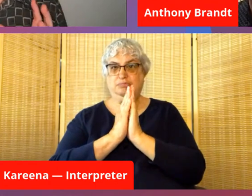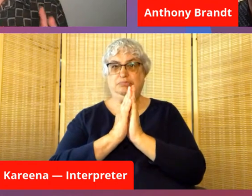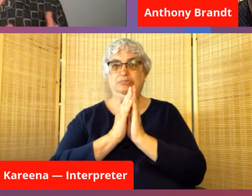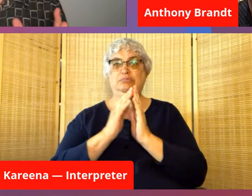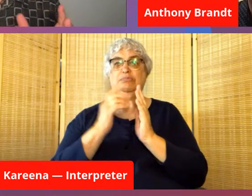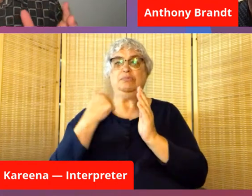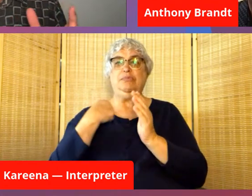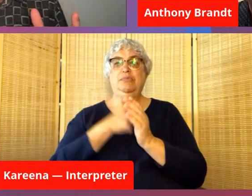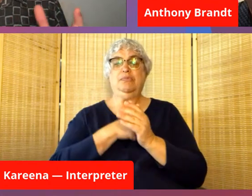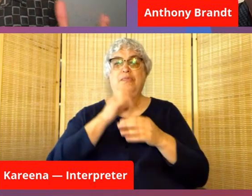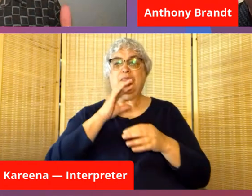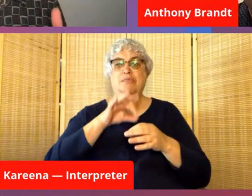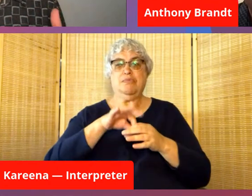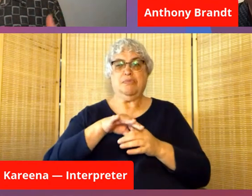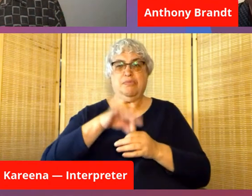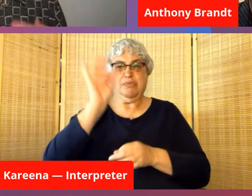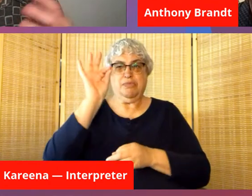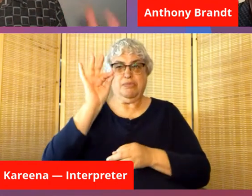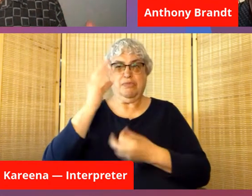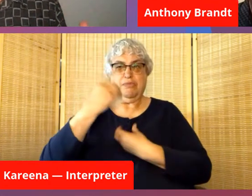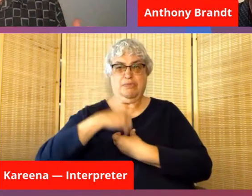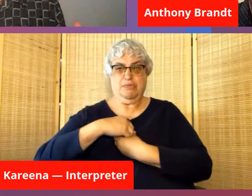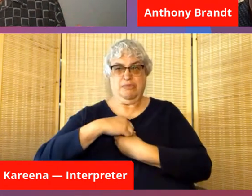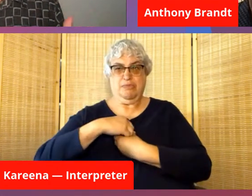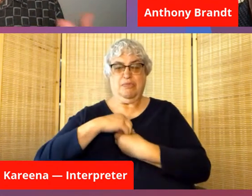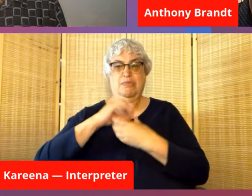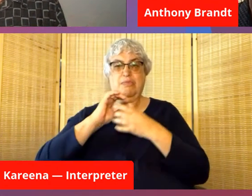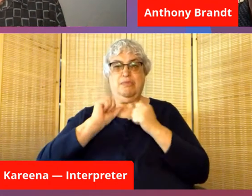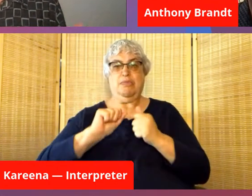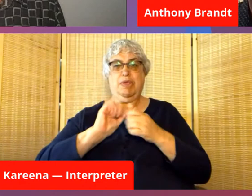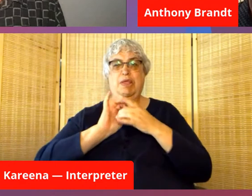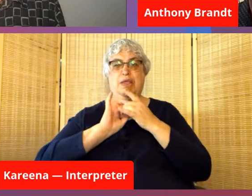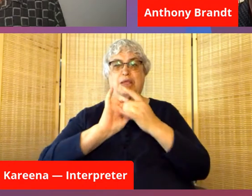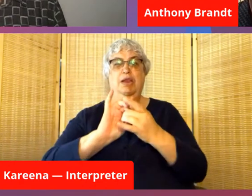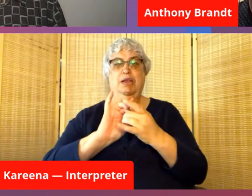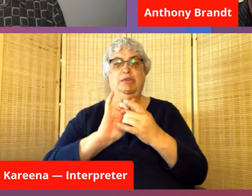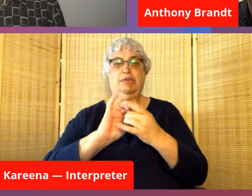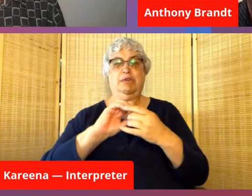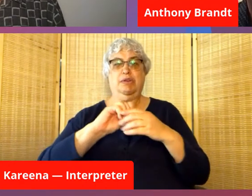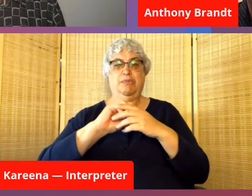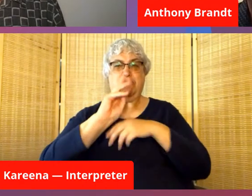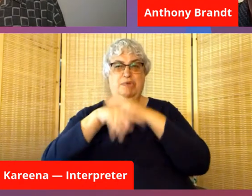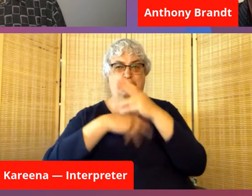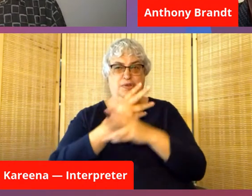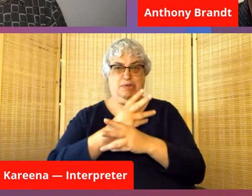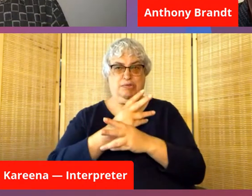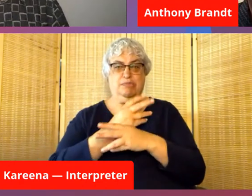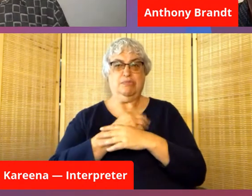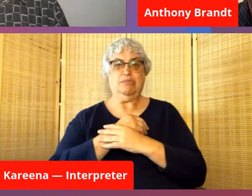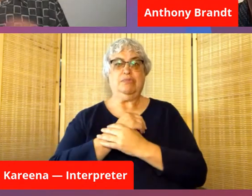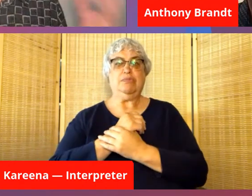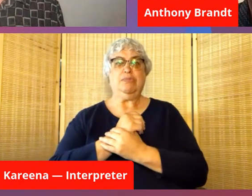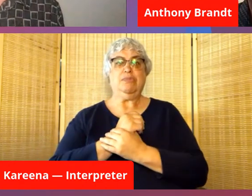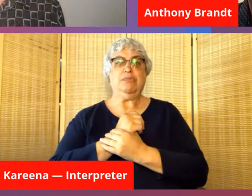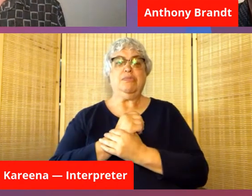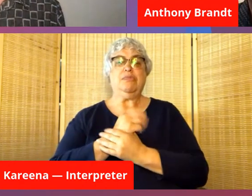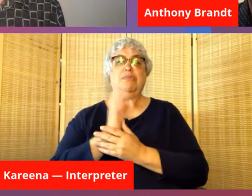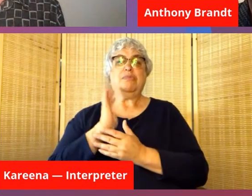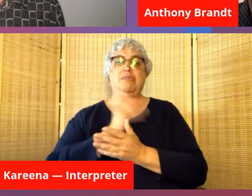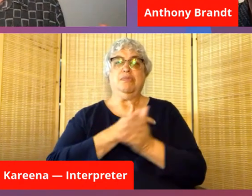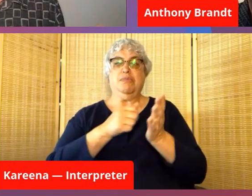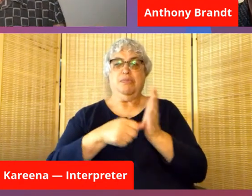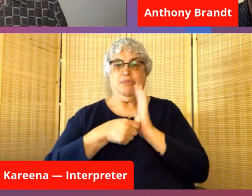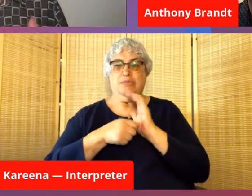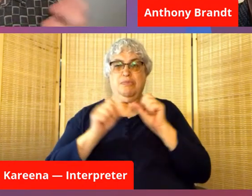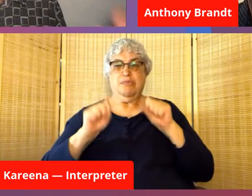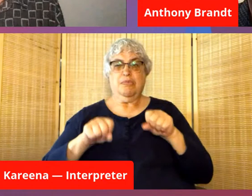talk about spirituality as the innate ability to connect and make connections in the world. And our impressive ability